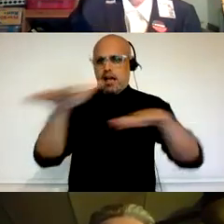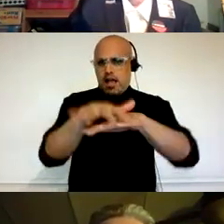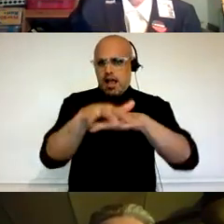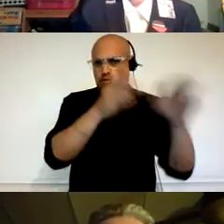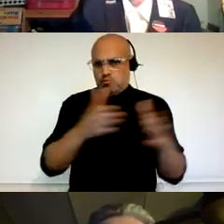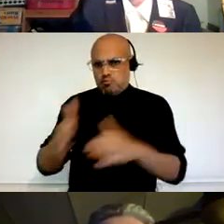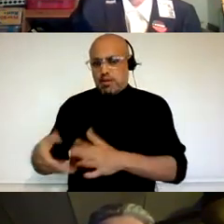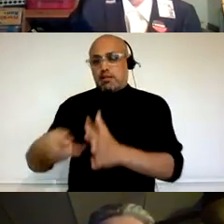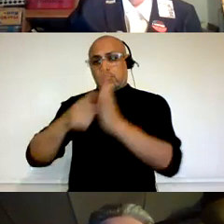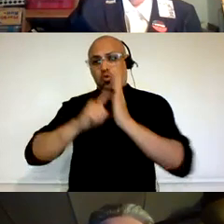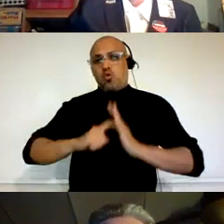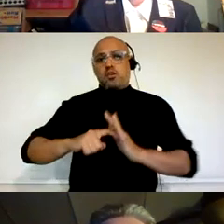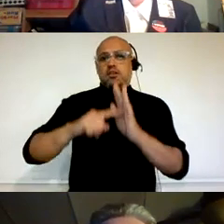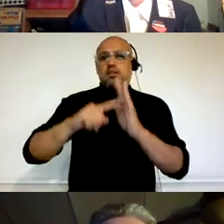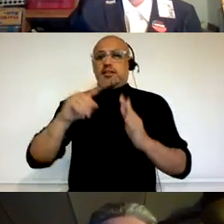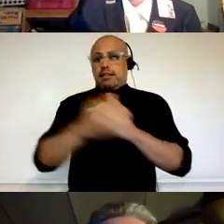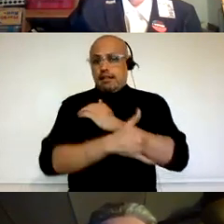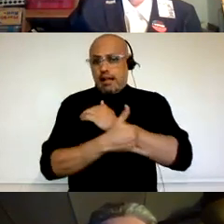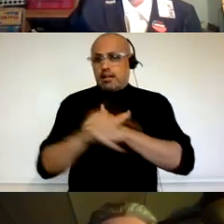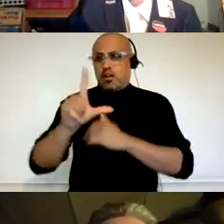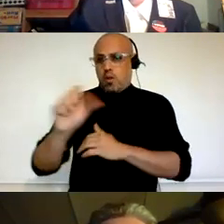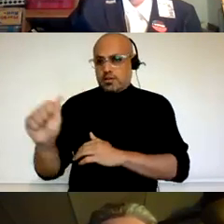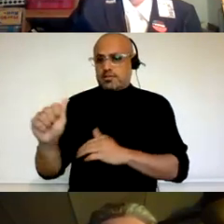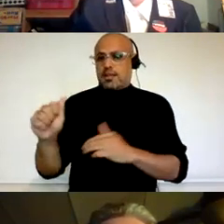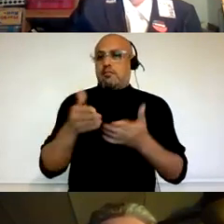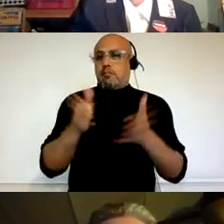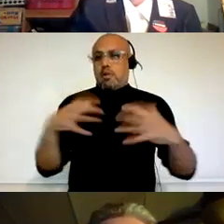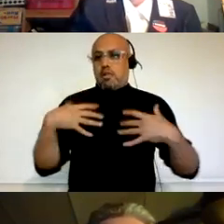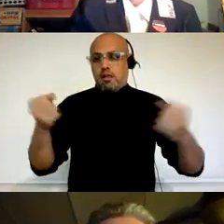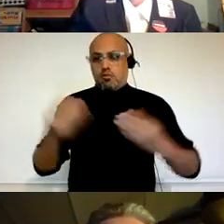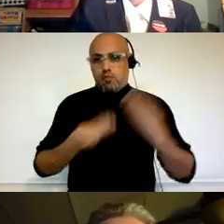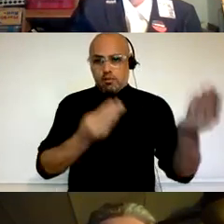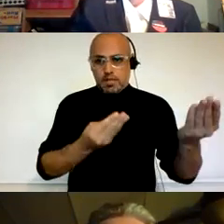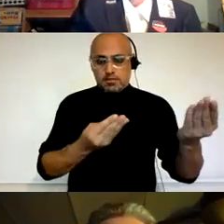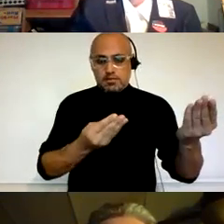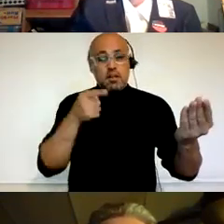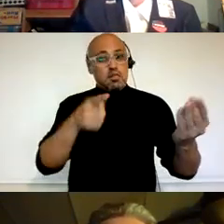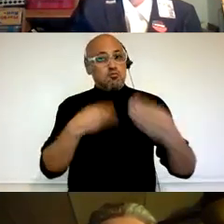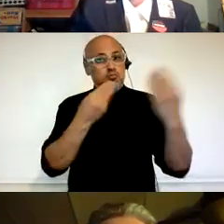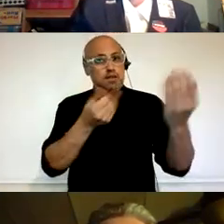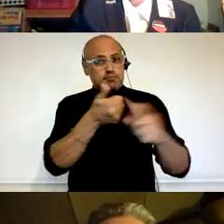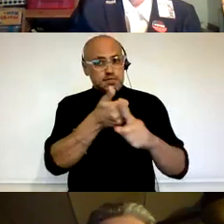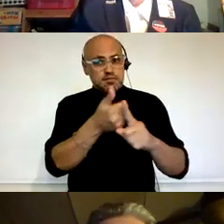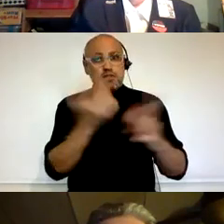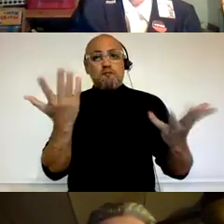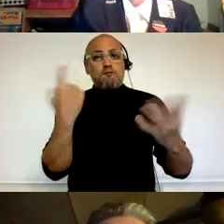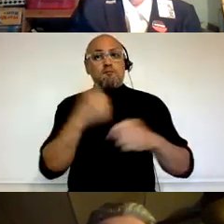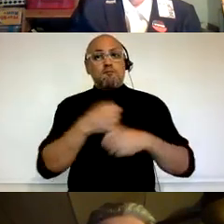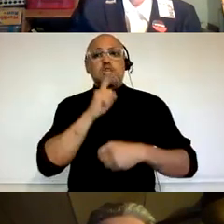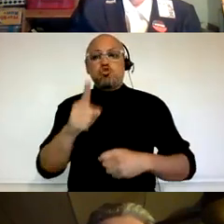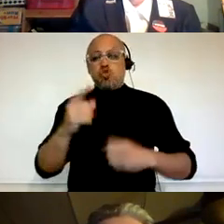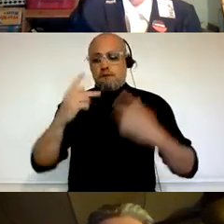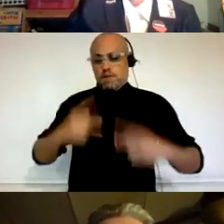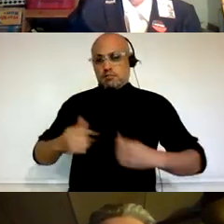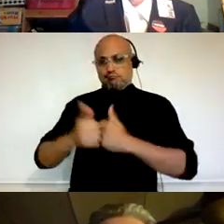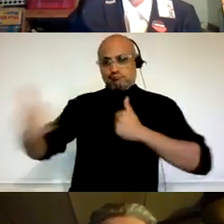Angeles Department of Public Health recommendations. These recommendations are here to ensure physical distancing of